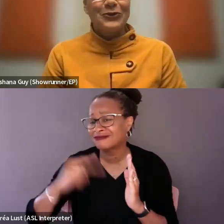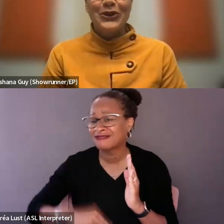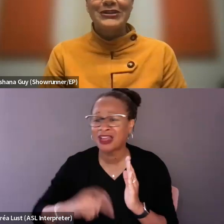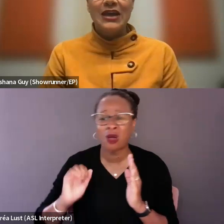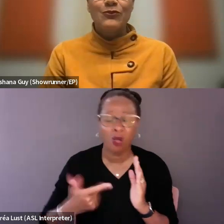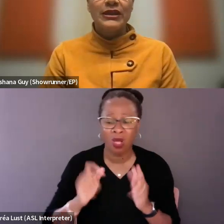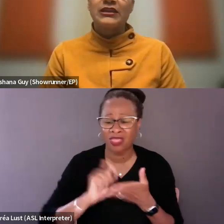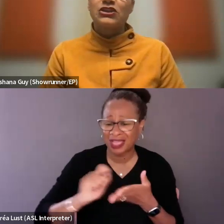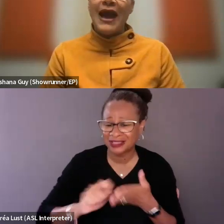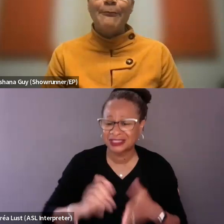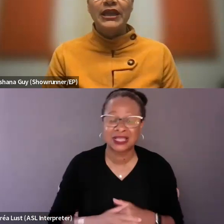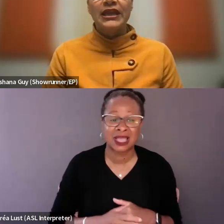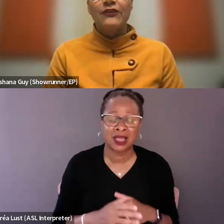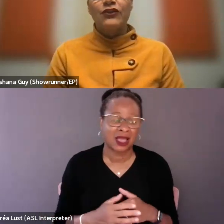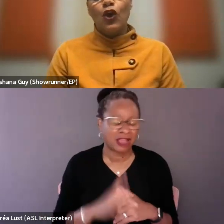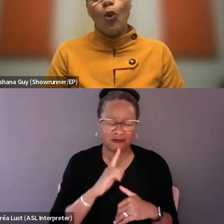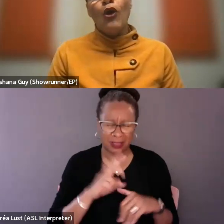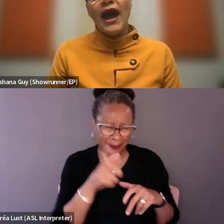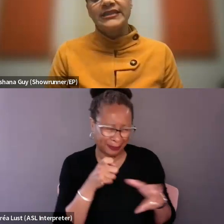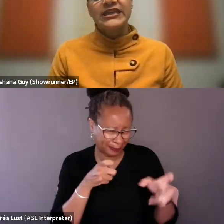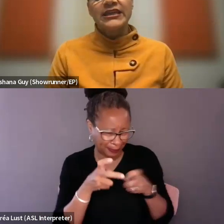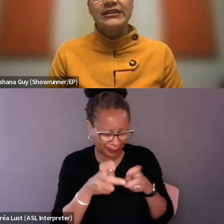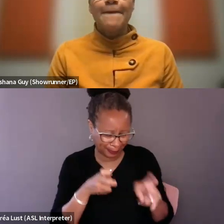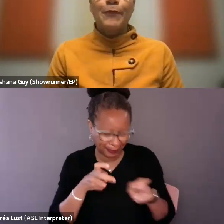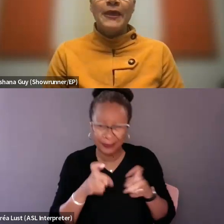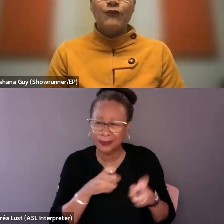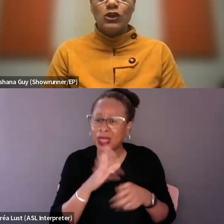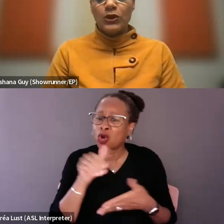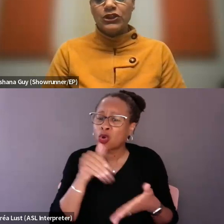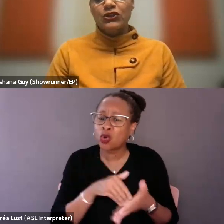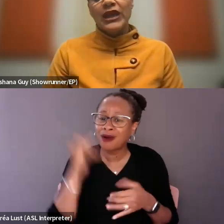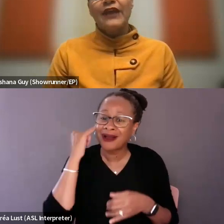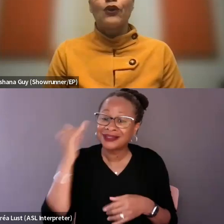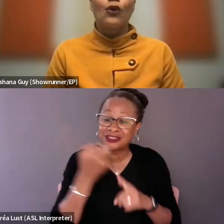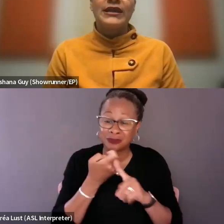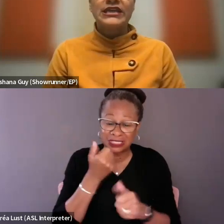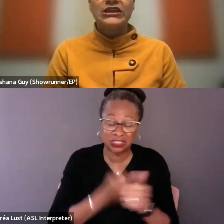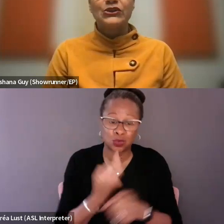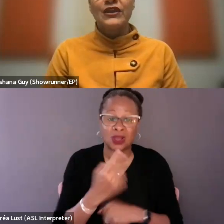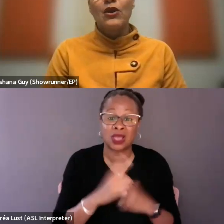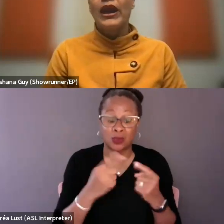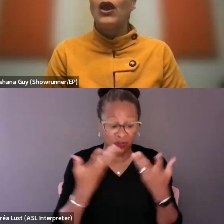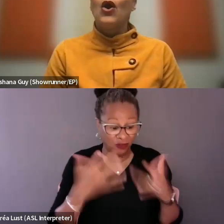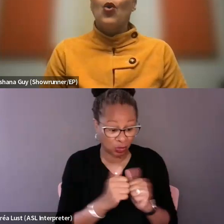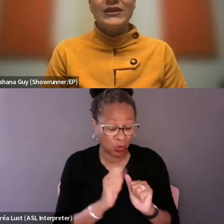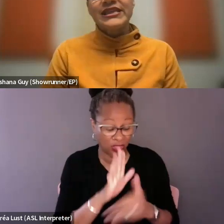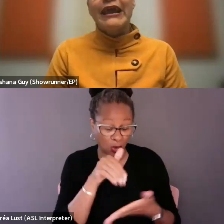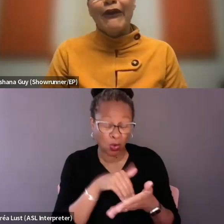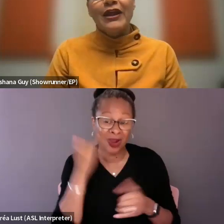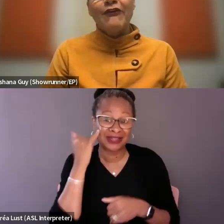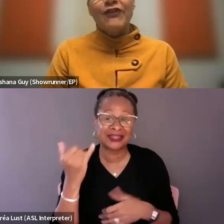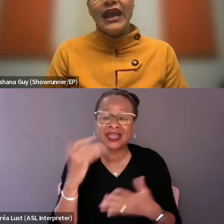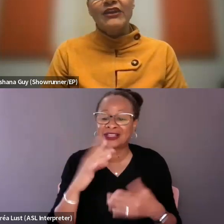and forwards, and really extrapolated the core ideas. And then of course, once you're looking at the core ideas, you're thinking, okay, what's